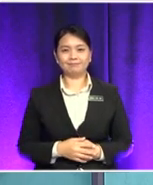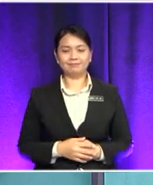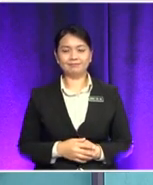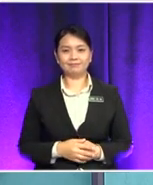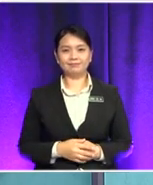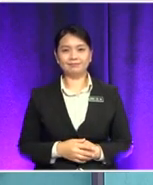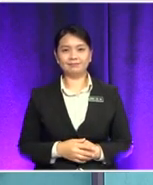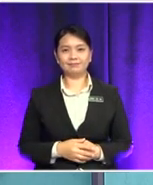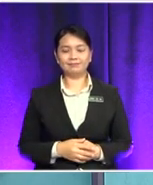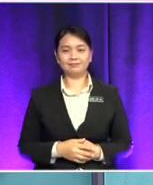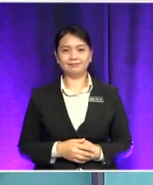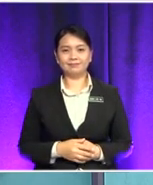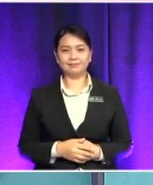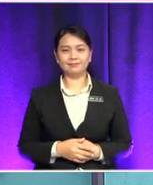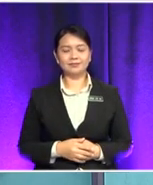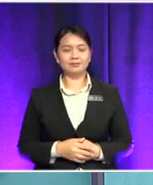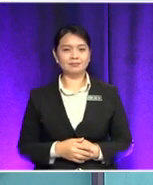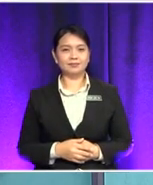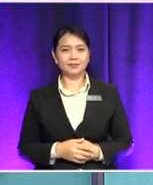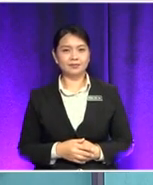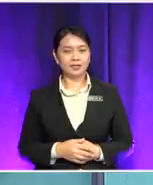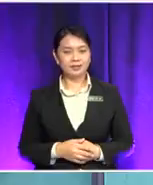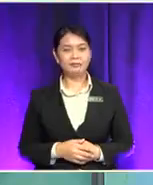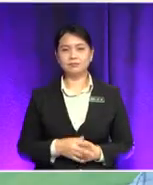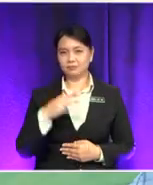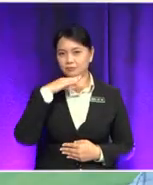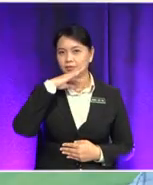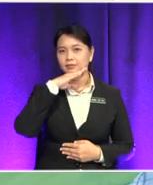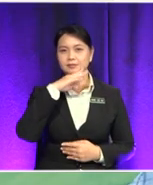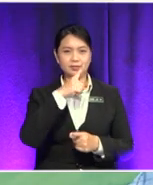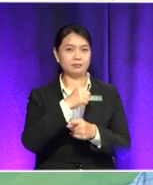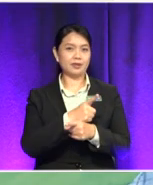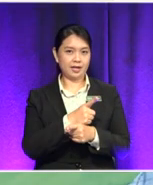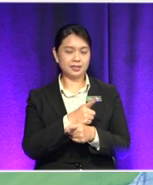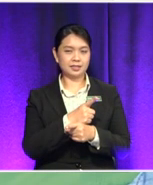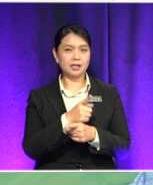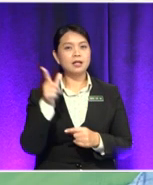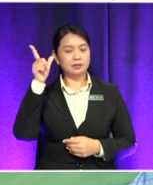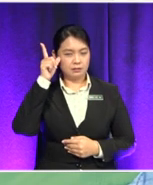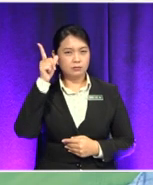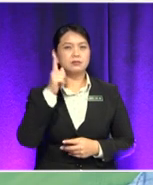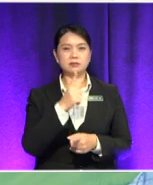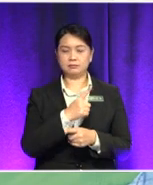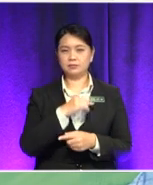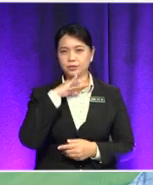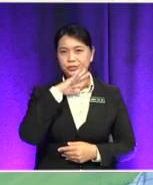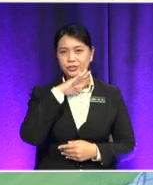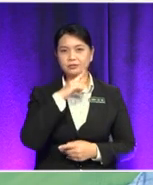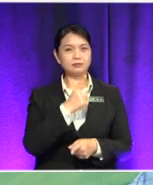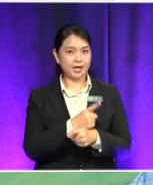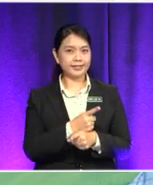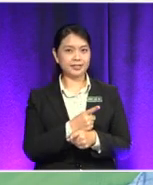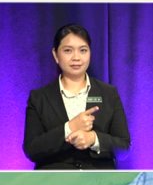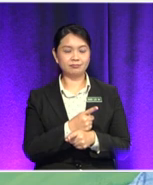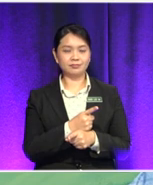It's quite dirty, right? Oh. It looks quite filthy there. Oh dear. Oh